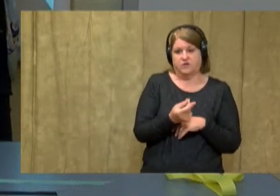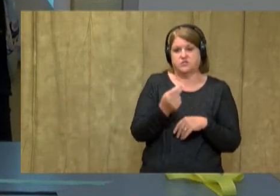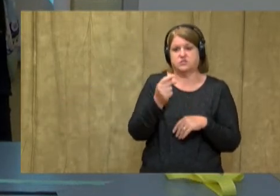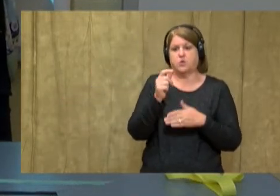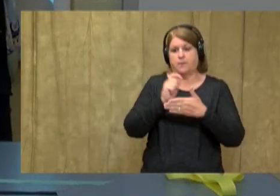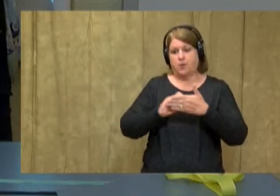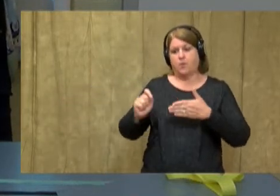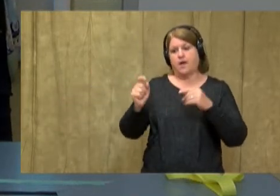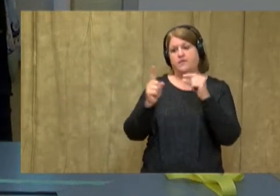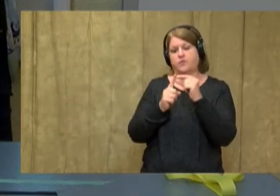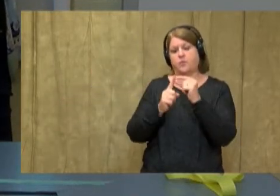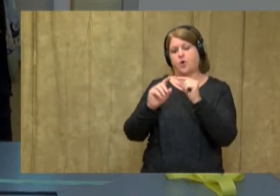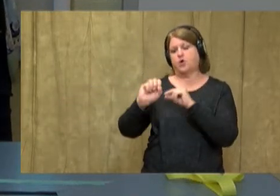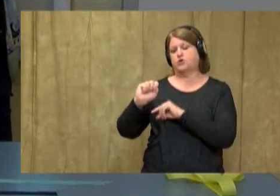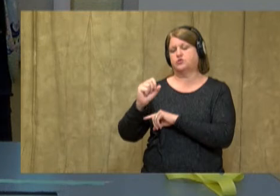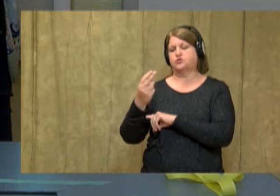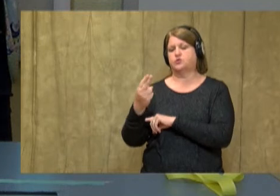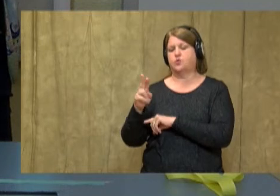shorter.